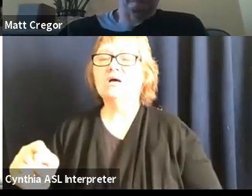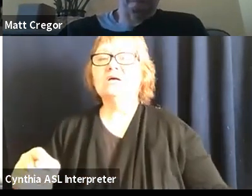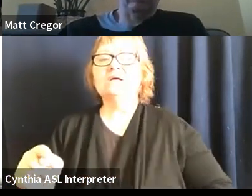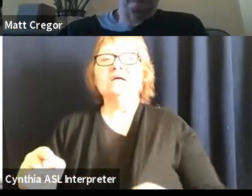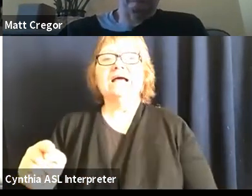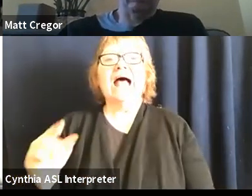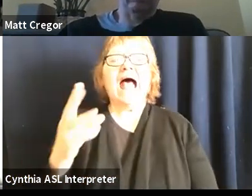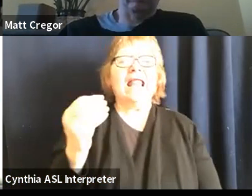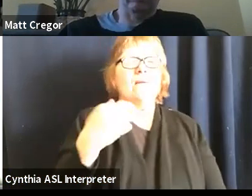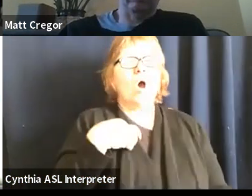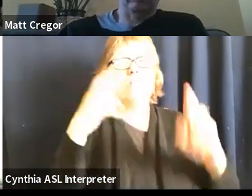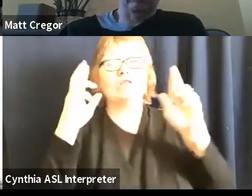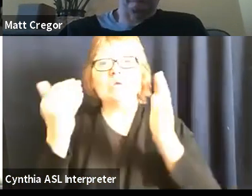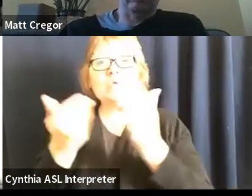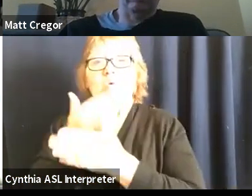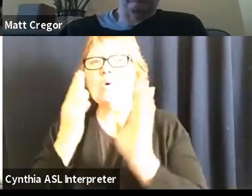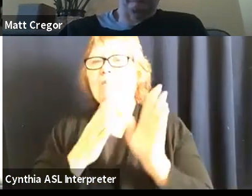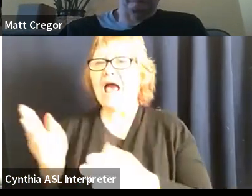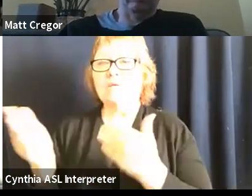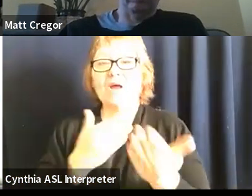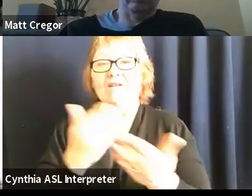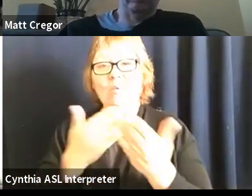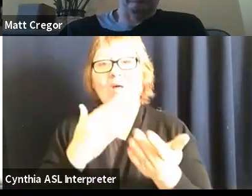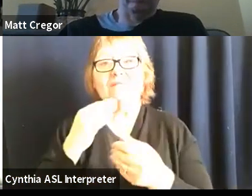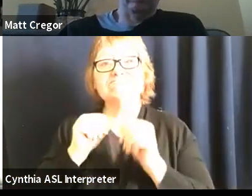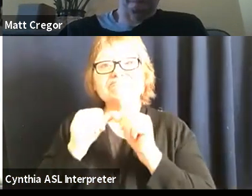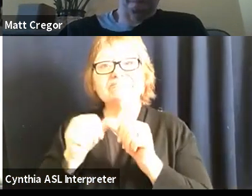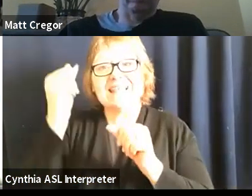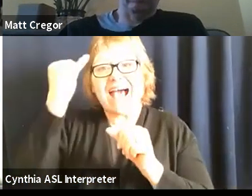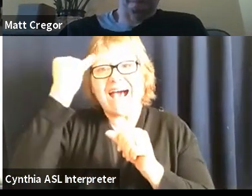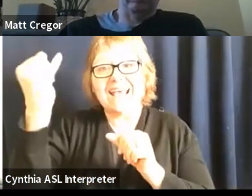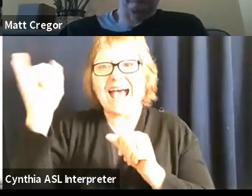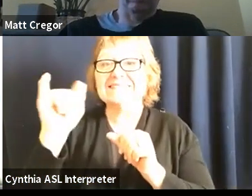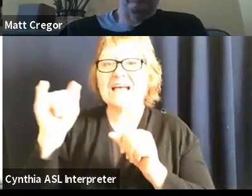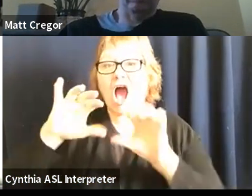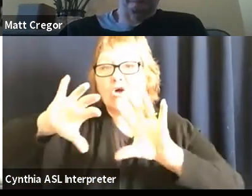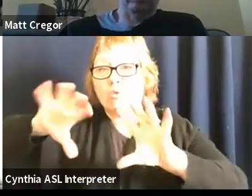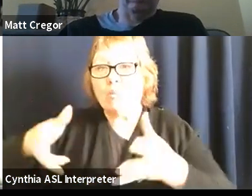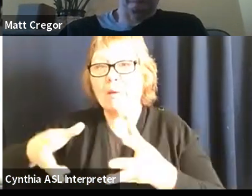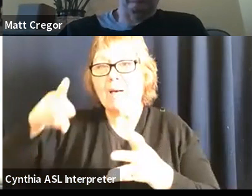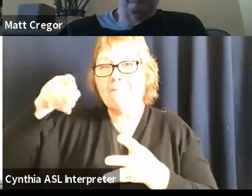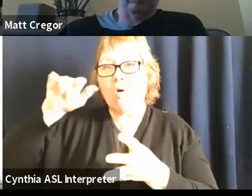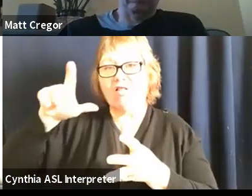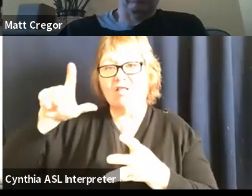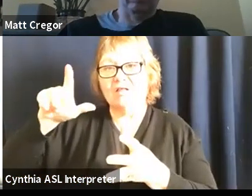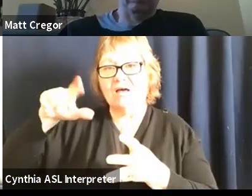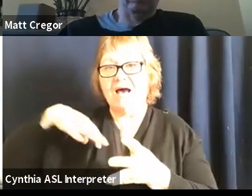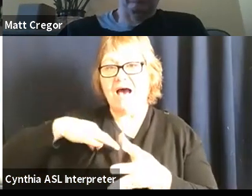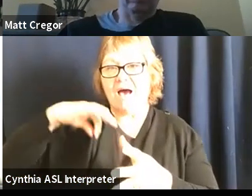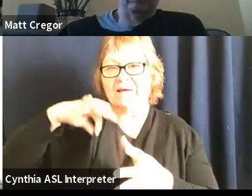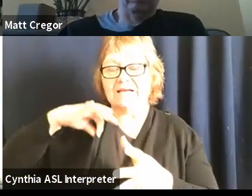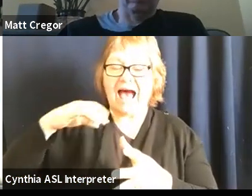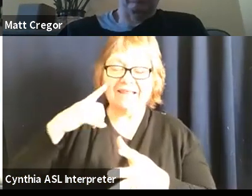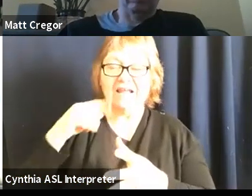And I hope that the new plan, whatever it is, will continue that idea of an applicant pool. I think the criteria should expand. I think it